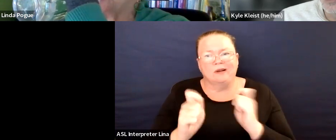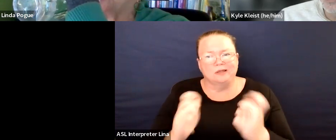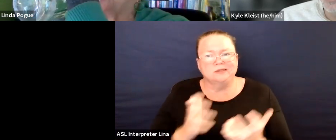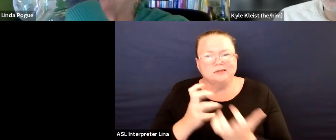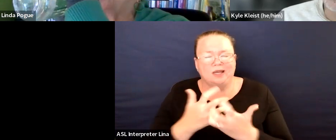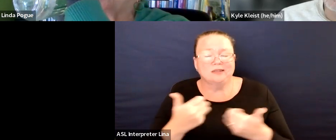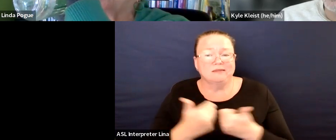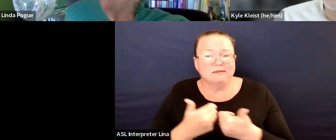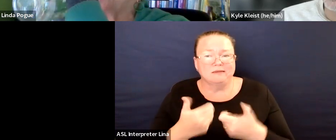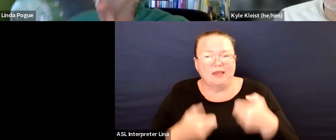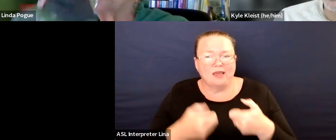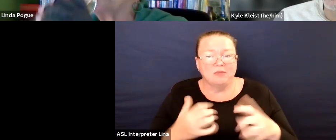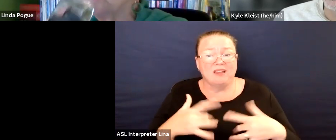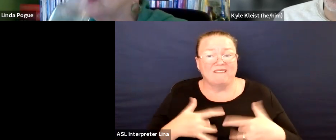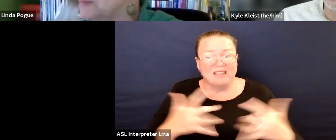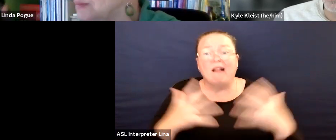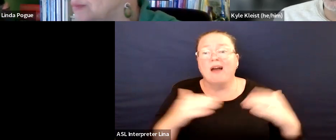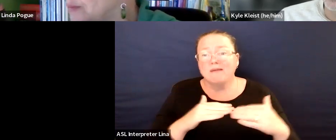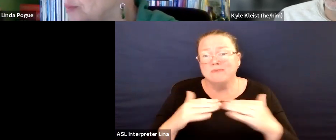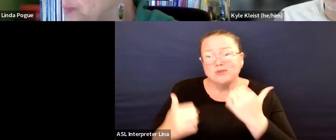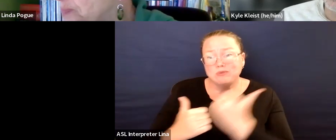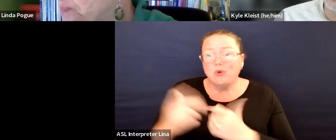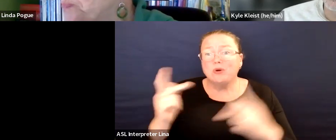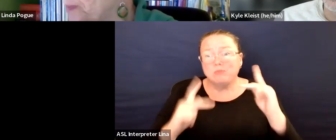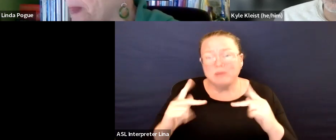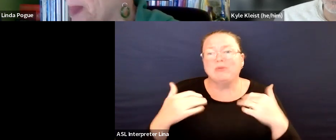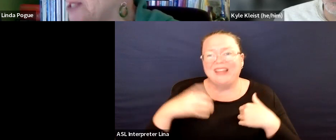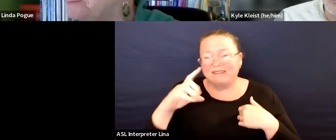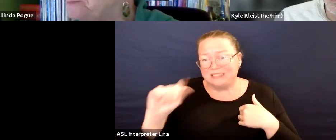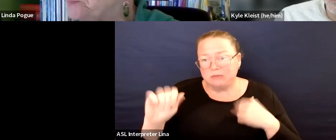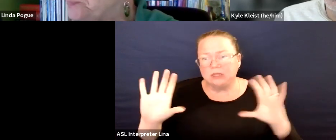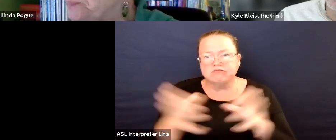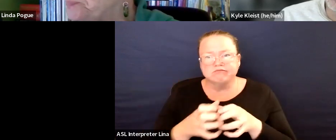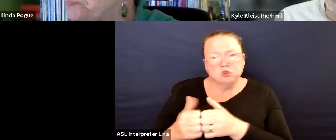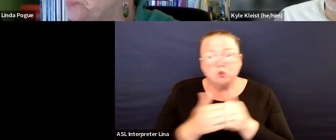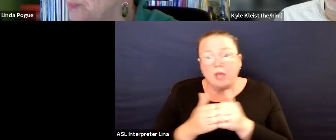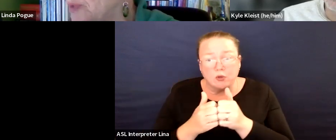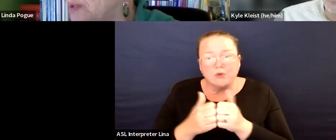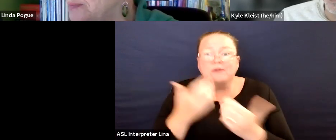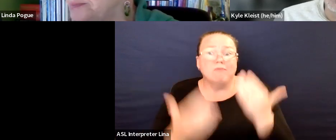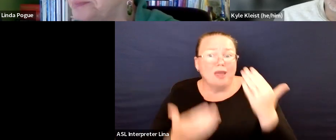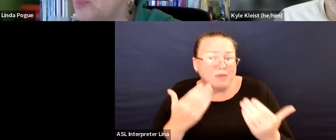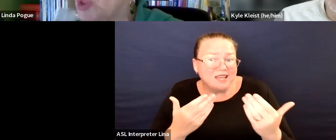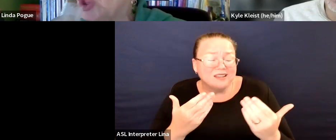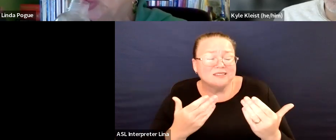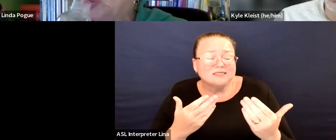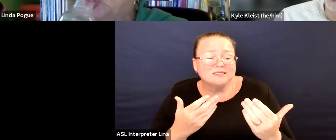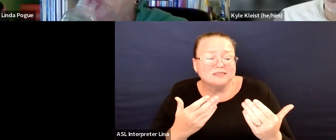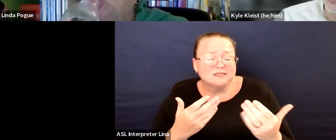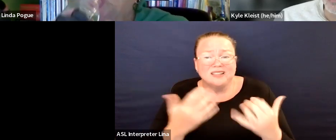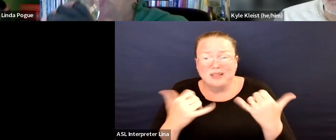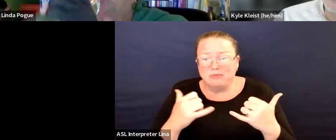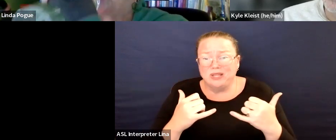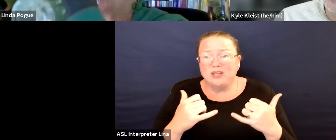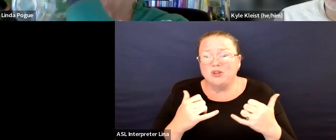event. And a lot of that is peer support too, bringing people with disabilities together It may be around just playing World